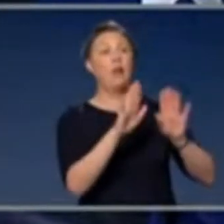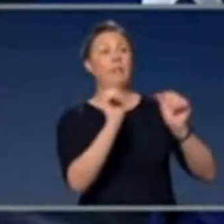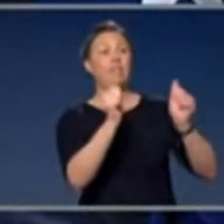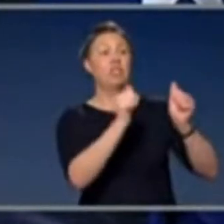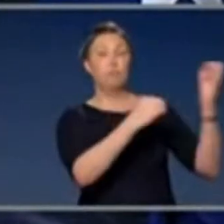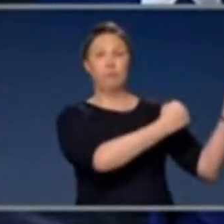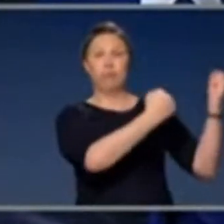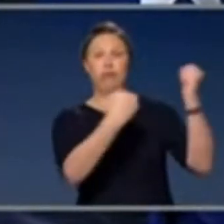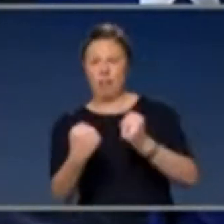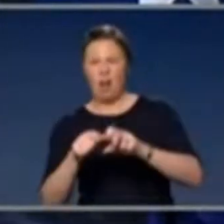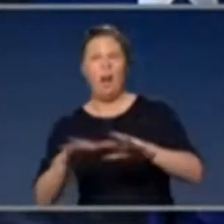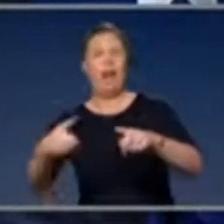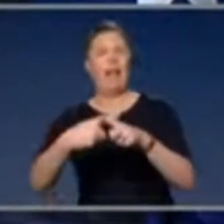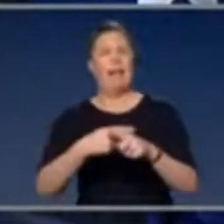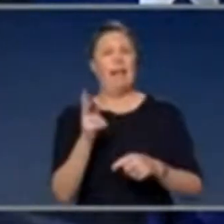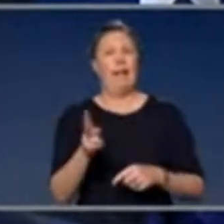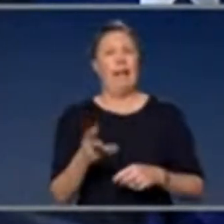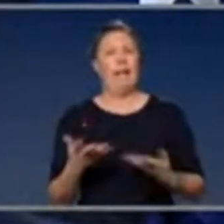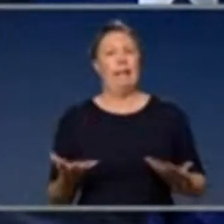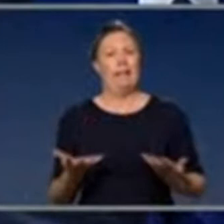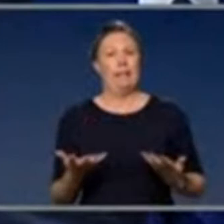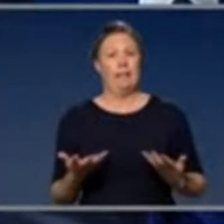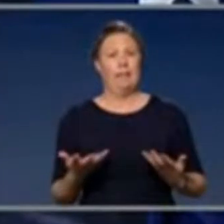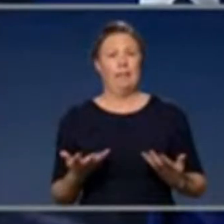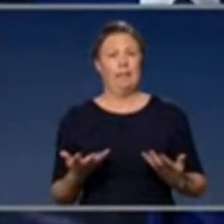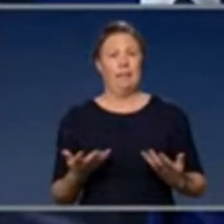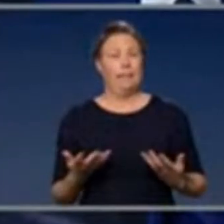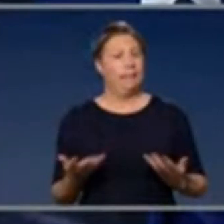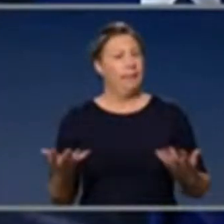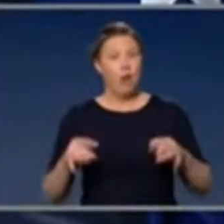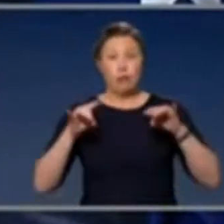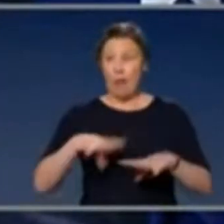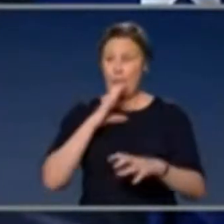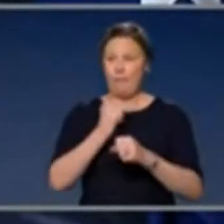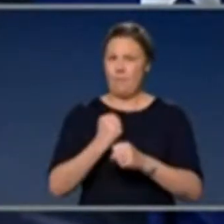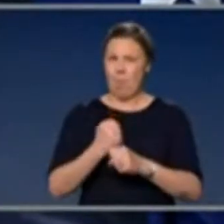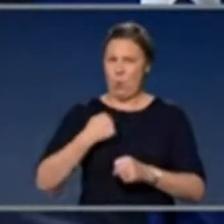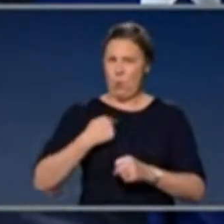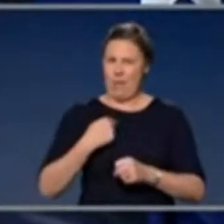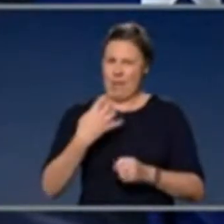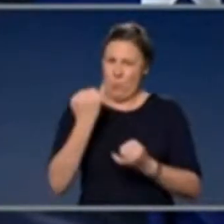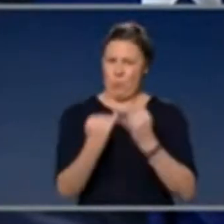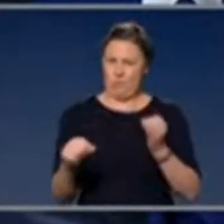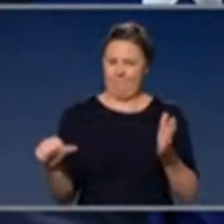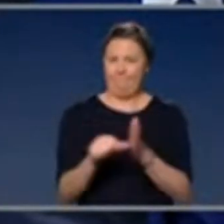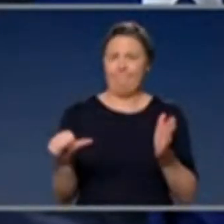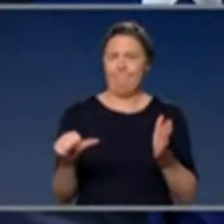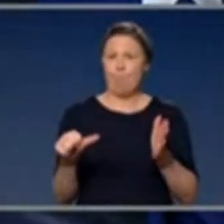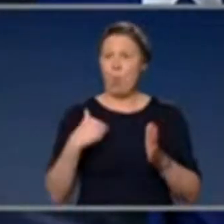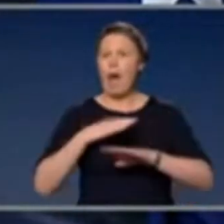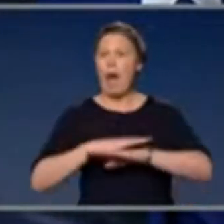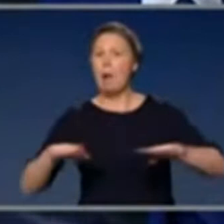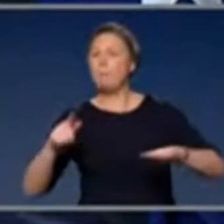that. With some real hardship, I acknowledge, have had restrictions on people